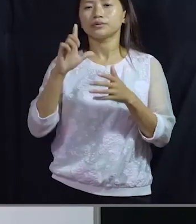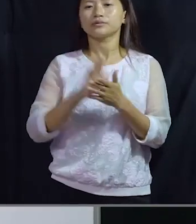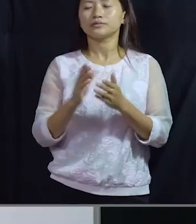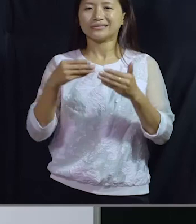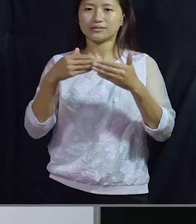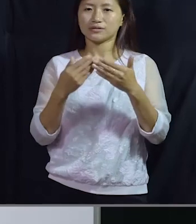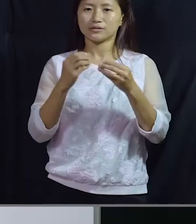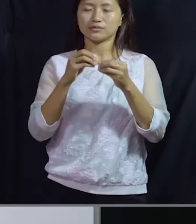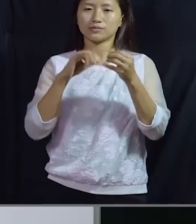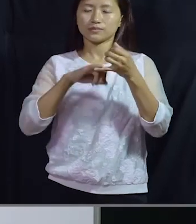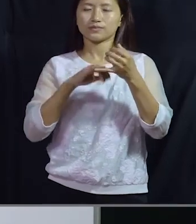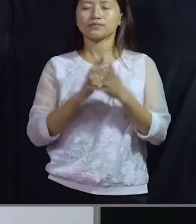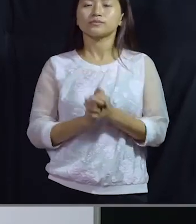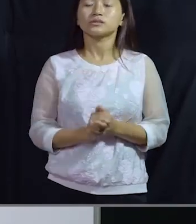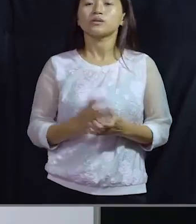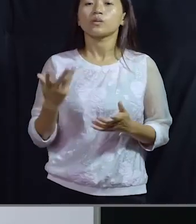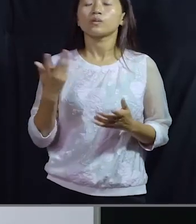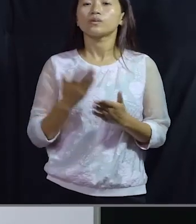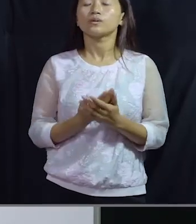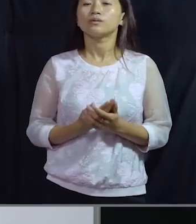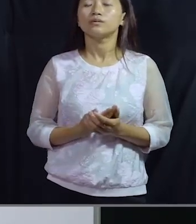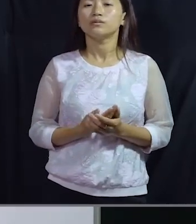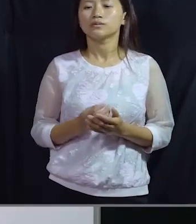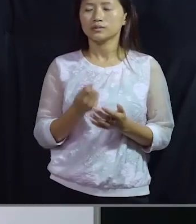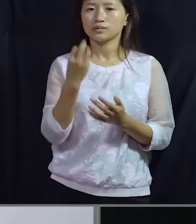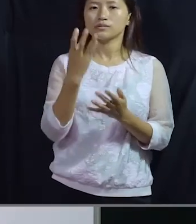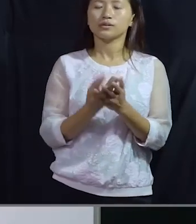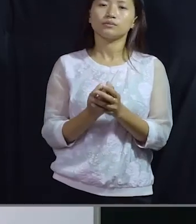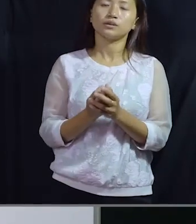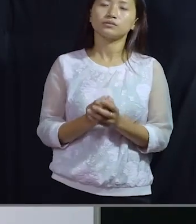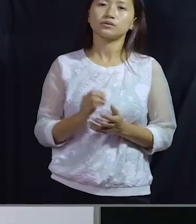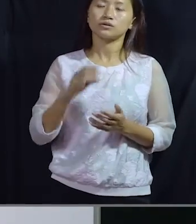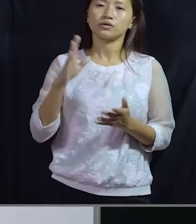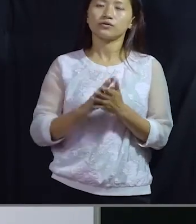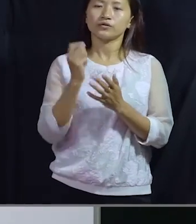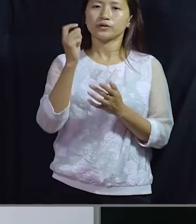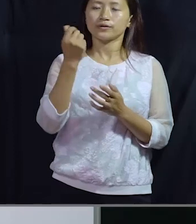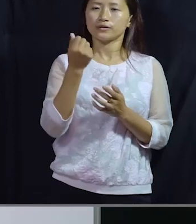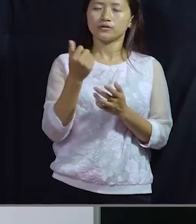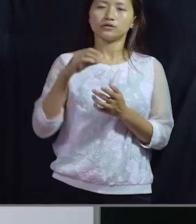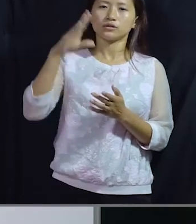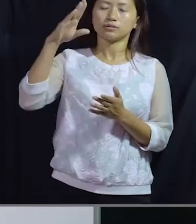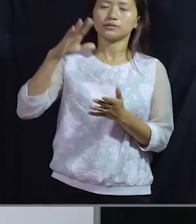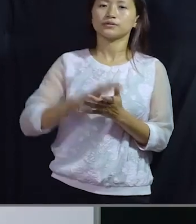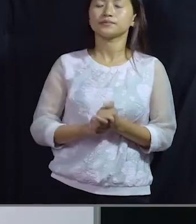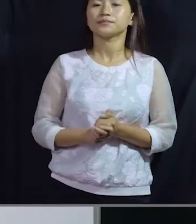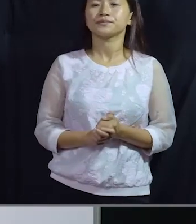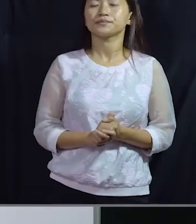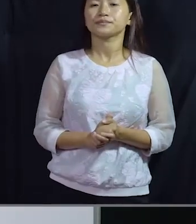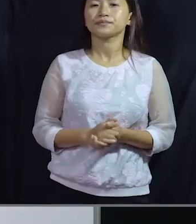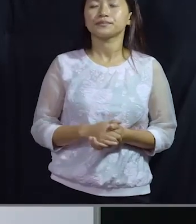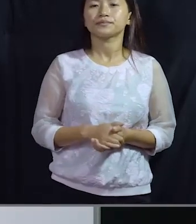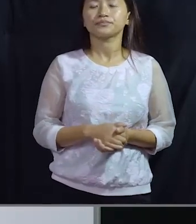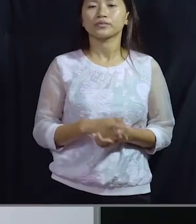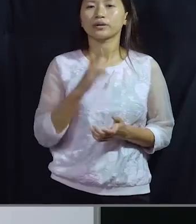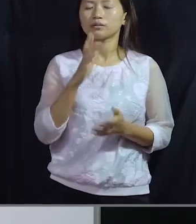asset side of your balance sheet, where the amount of cash has been increased. So these